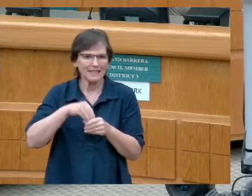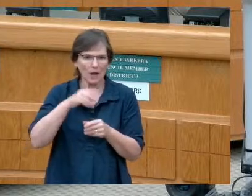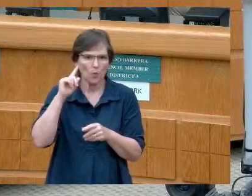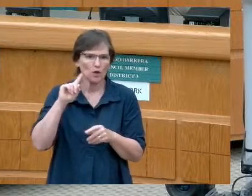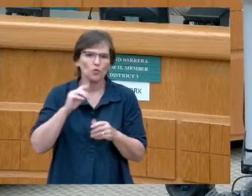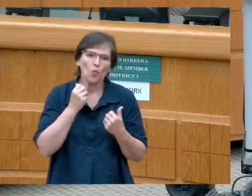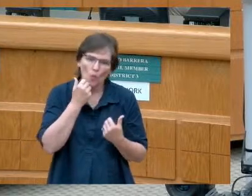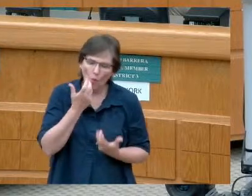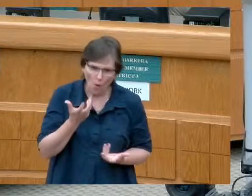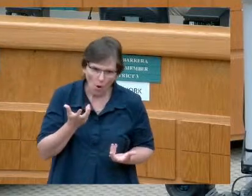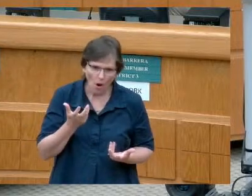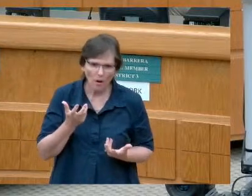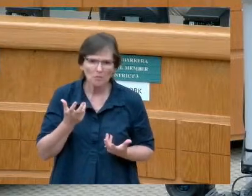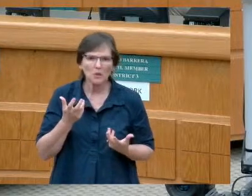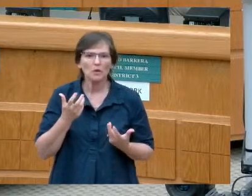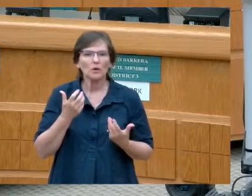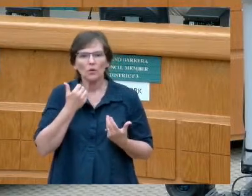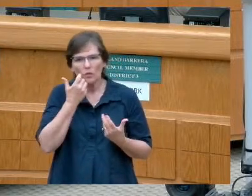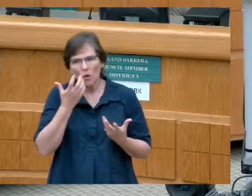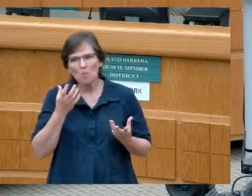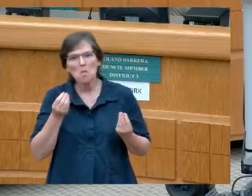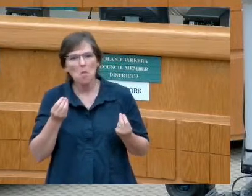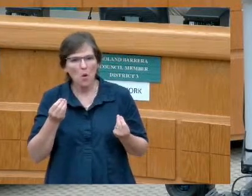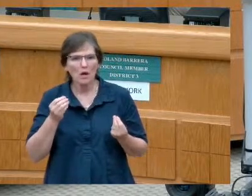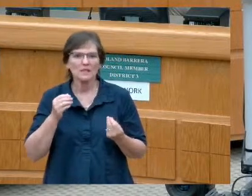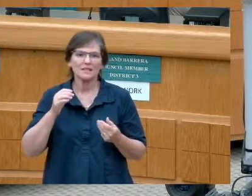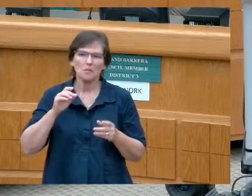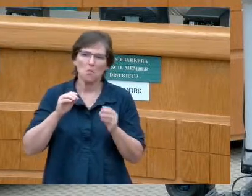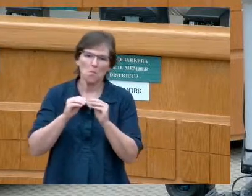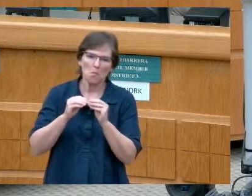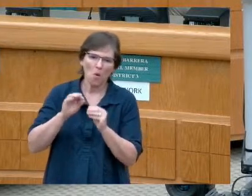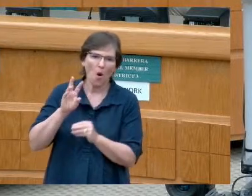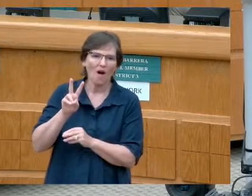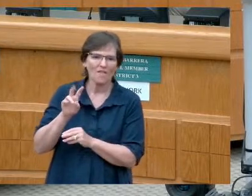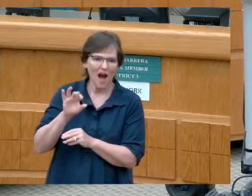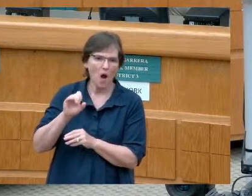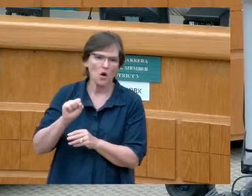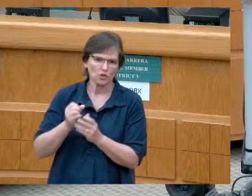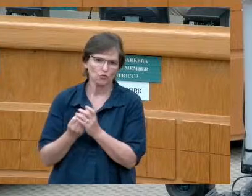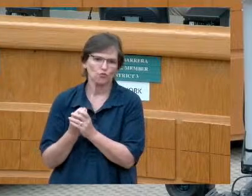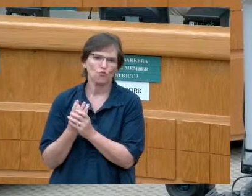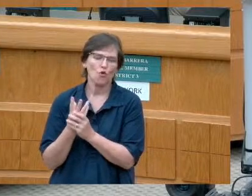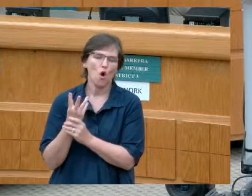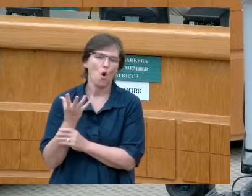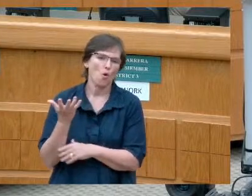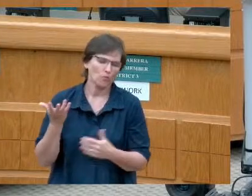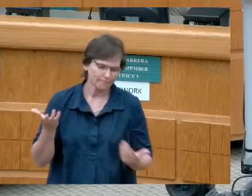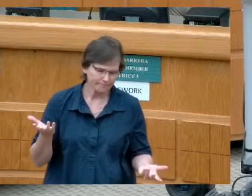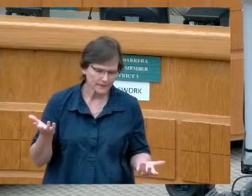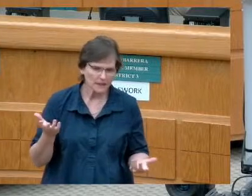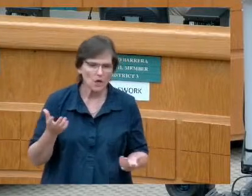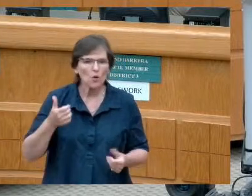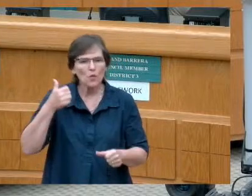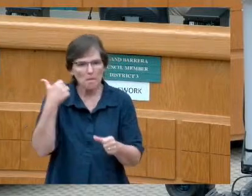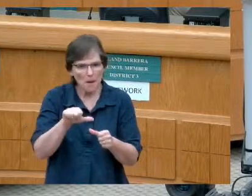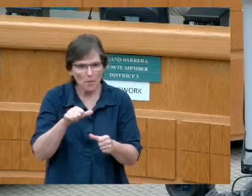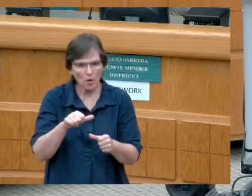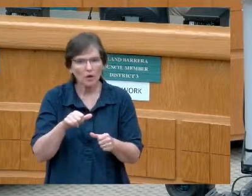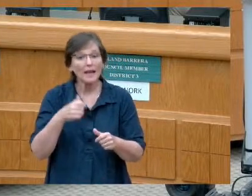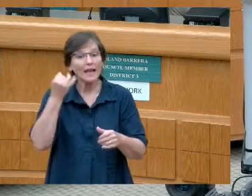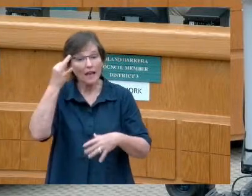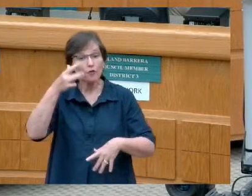hydrated, check your pulse ox, isolate yourself from others, stay home, and do everything in your power to recover